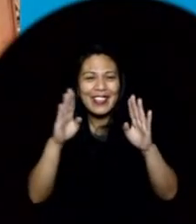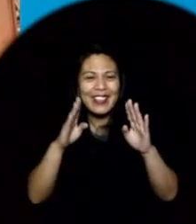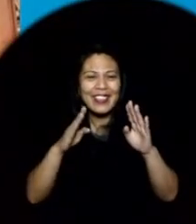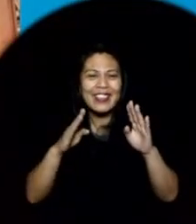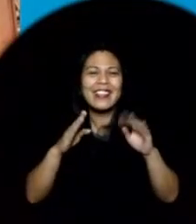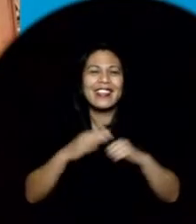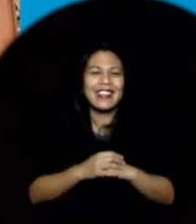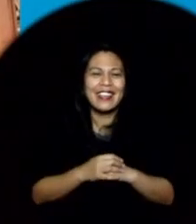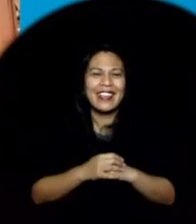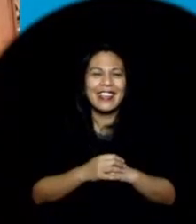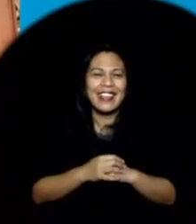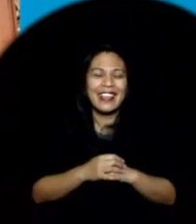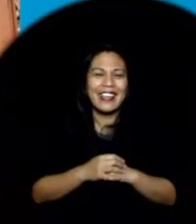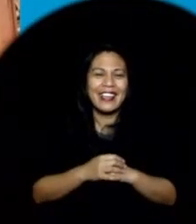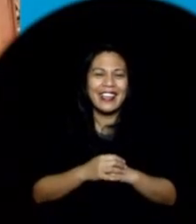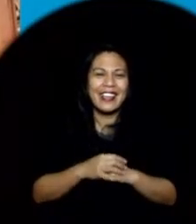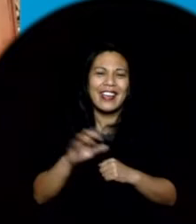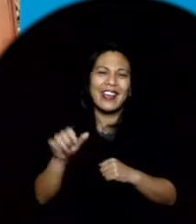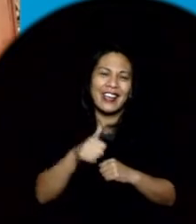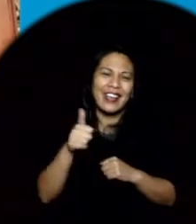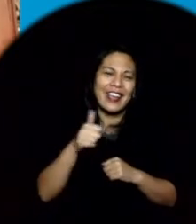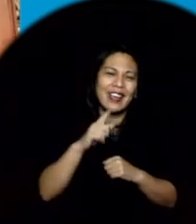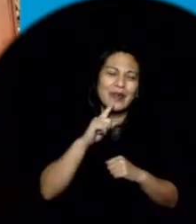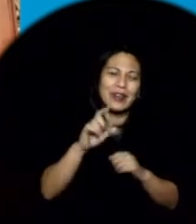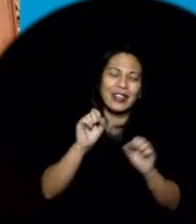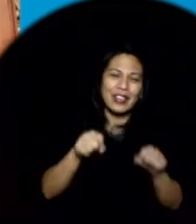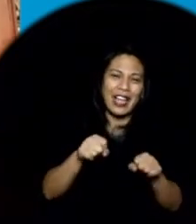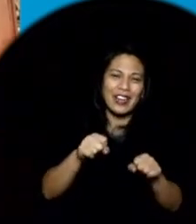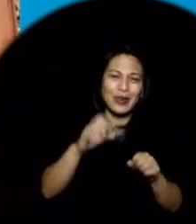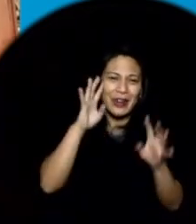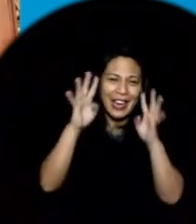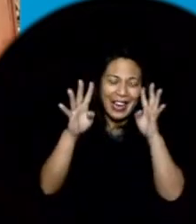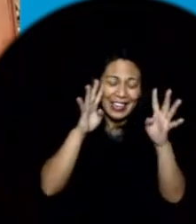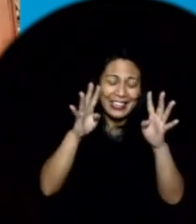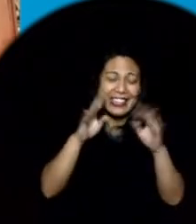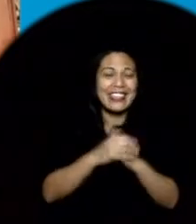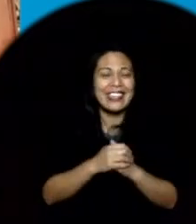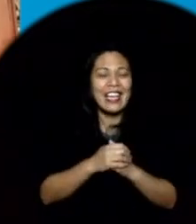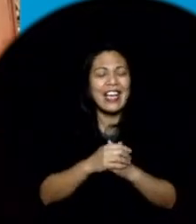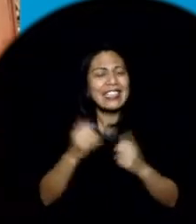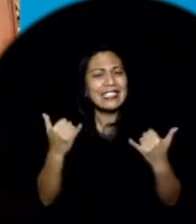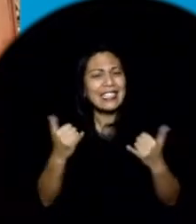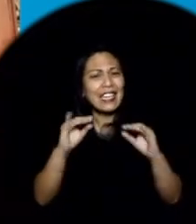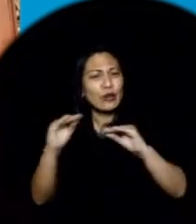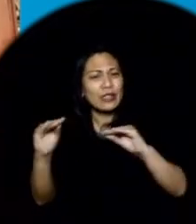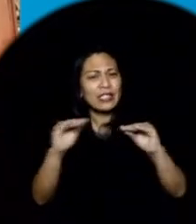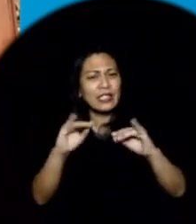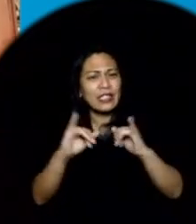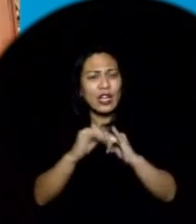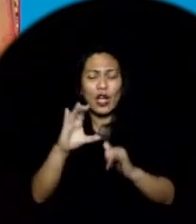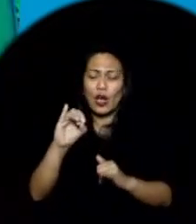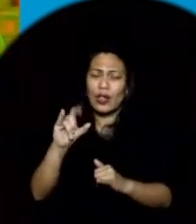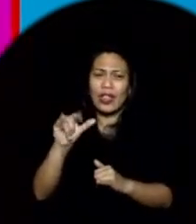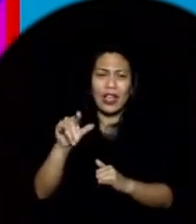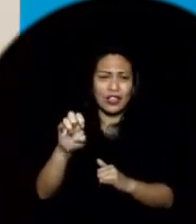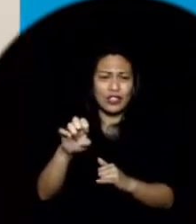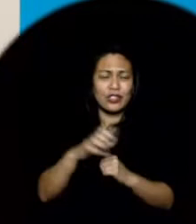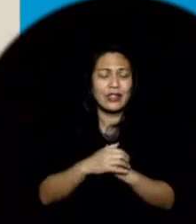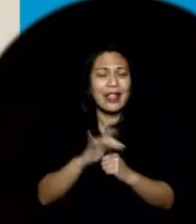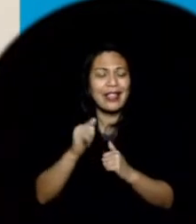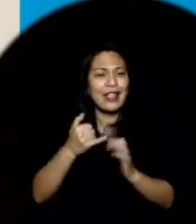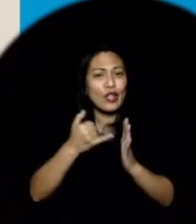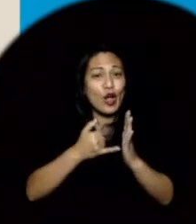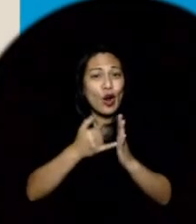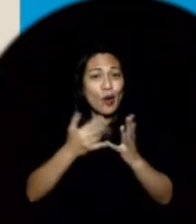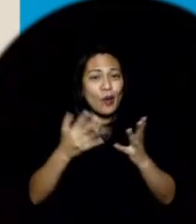Hi everyone, my name is Lisa Pijuan-Nomura, also known as Girl Can't Create, and today I'm going to teach you a little bit about collage.